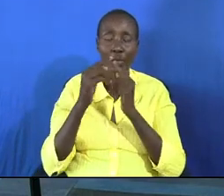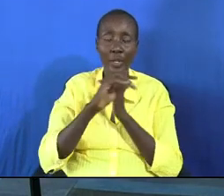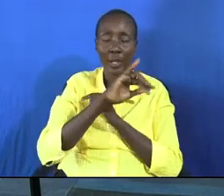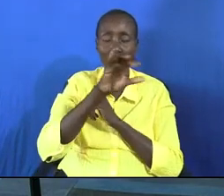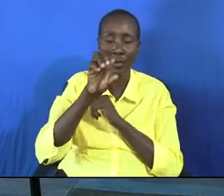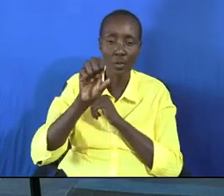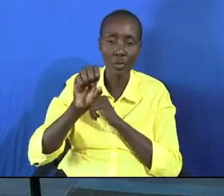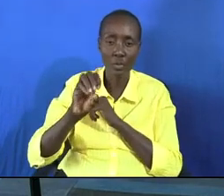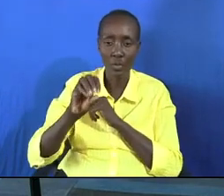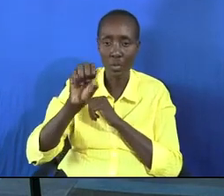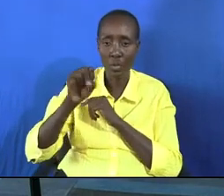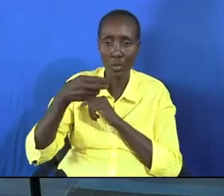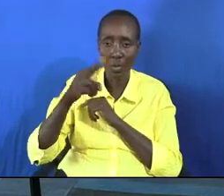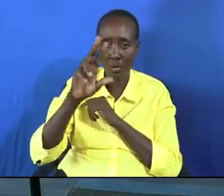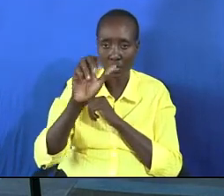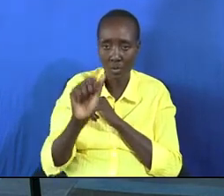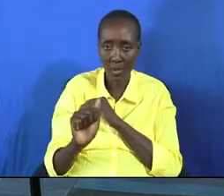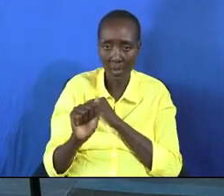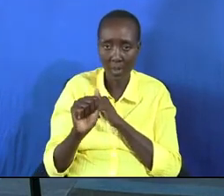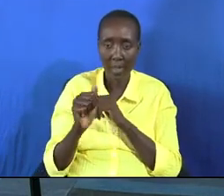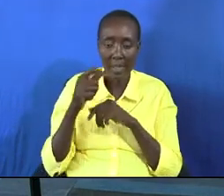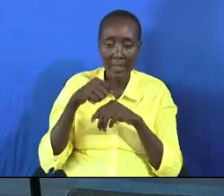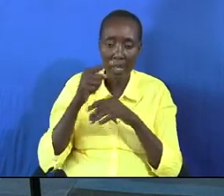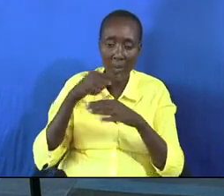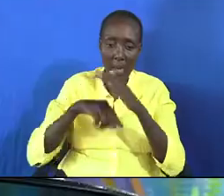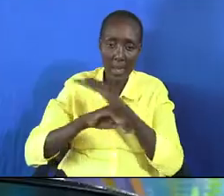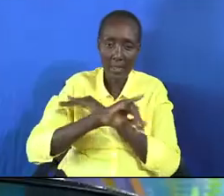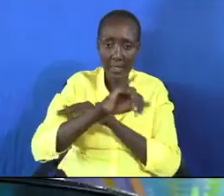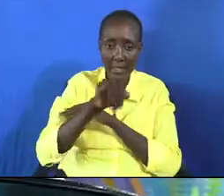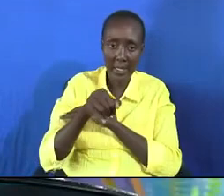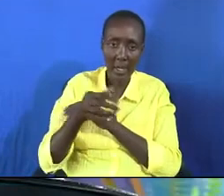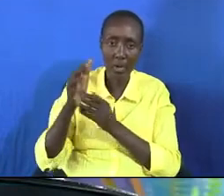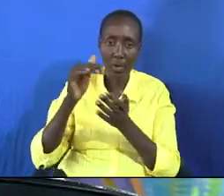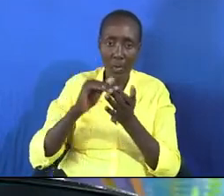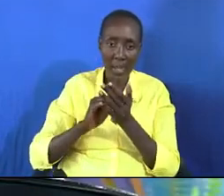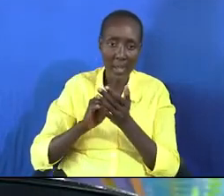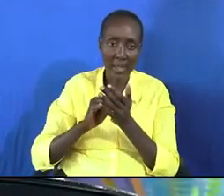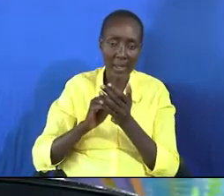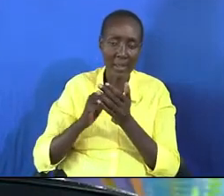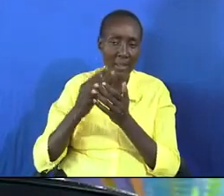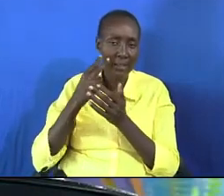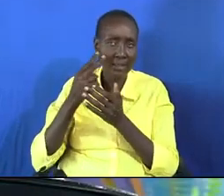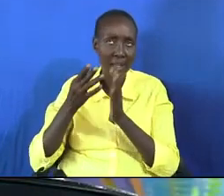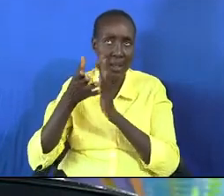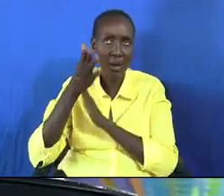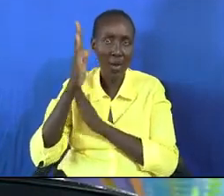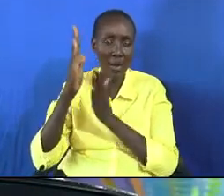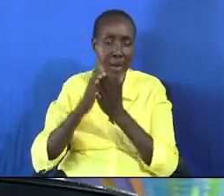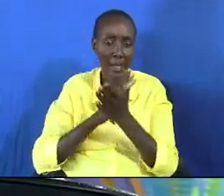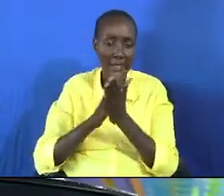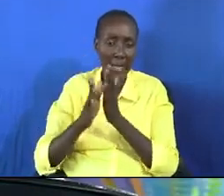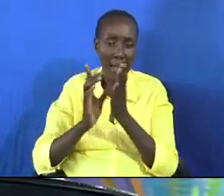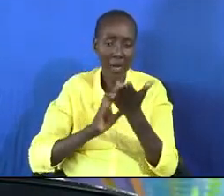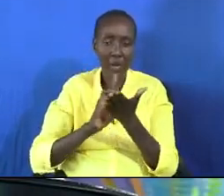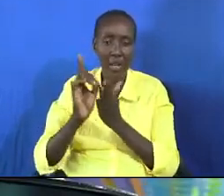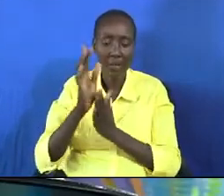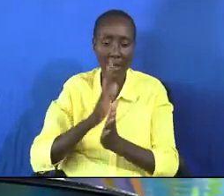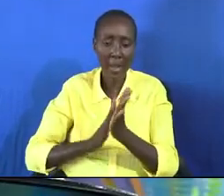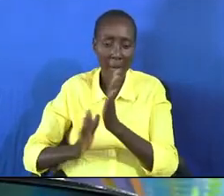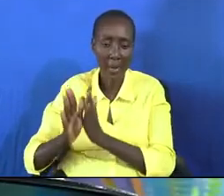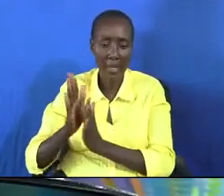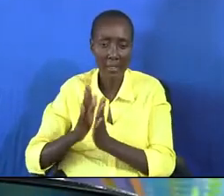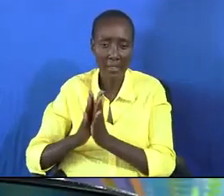And when we go to Jericho, we again see God giving him divine strategies on how to do it.